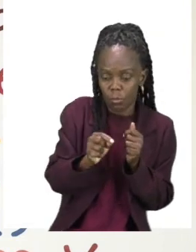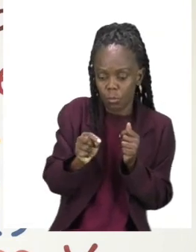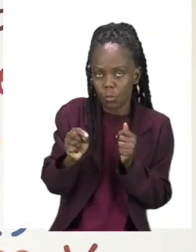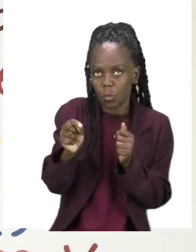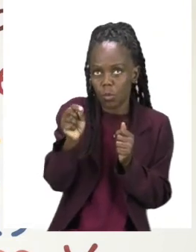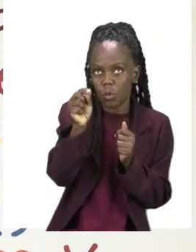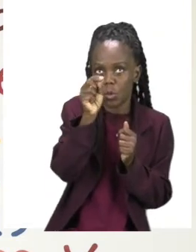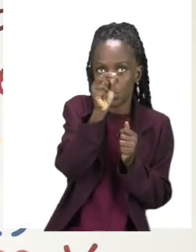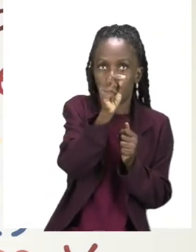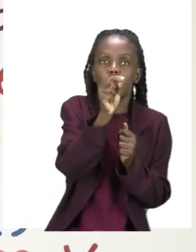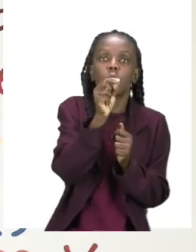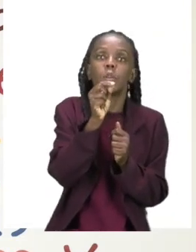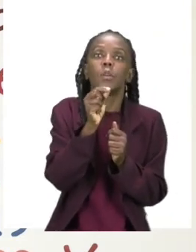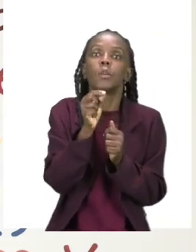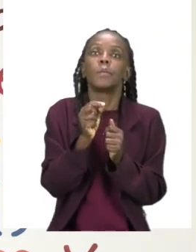Round.